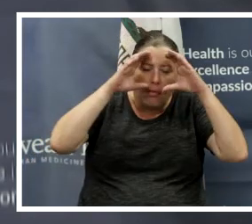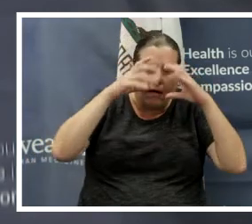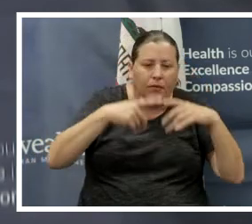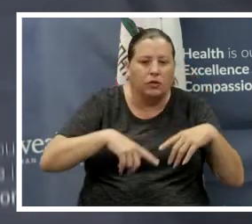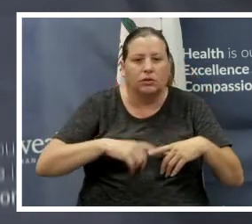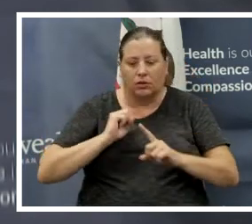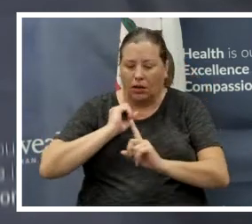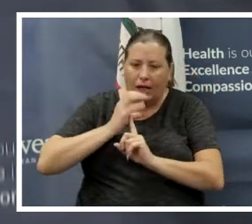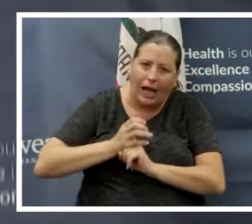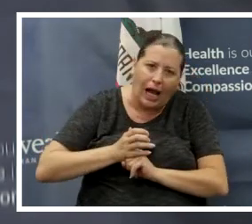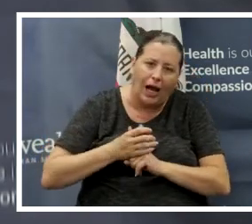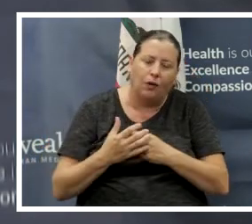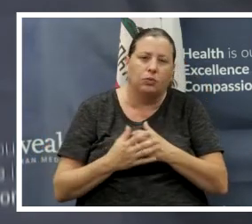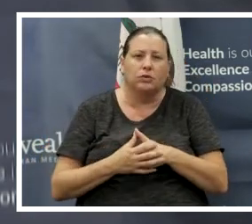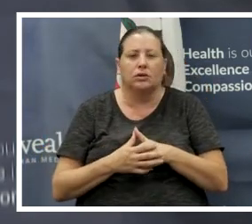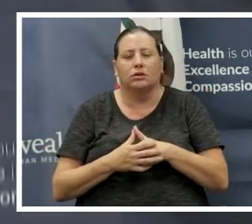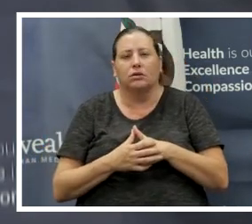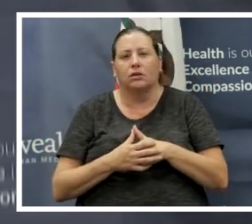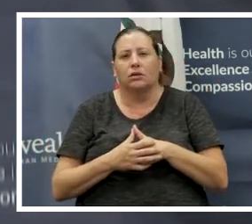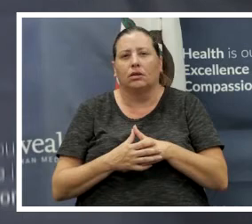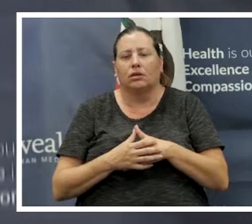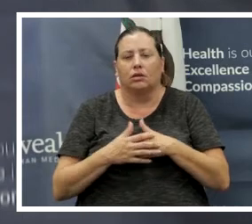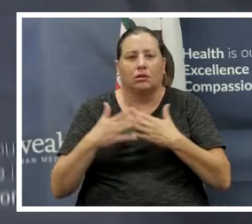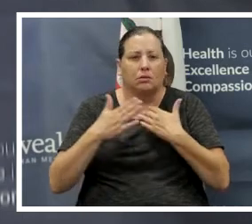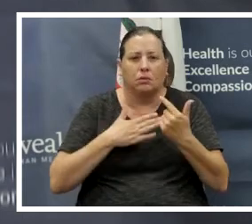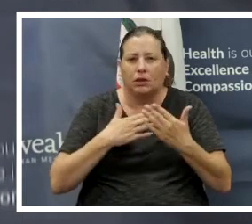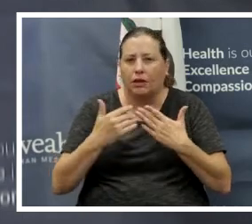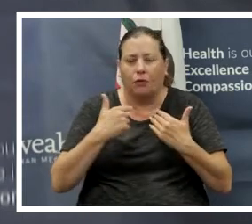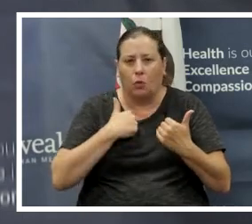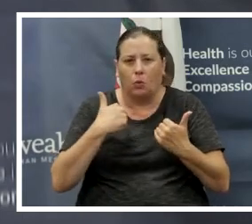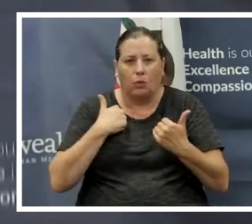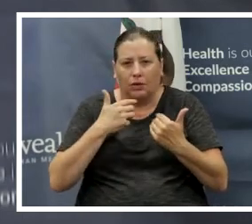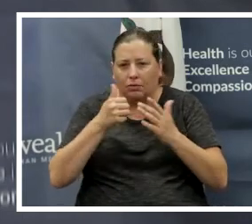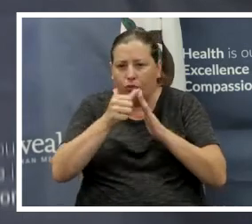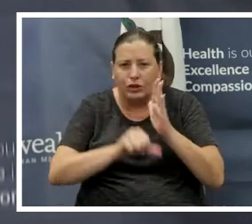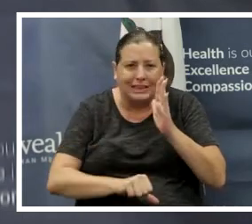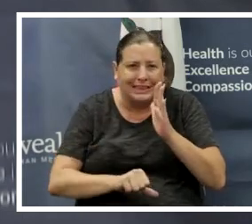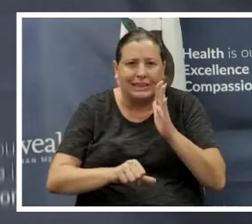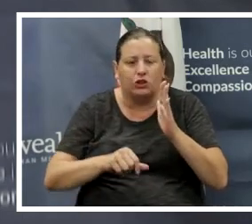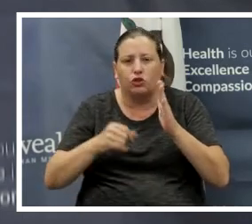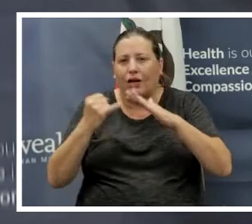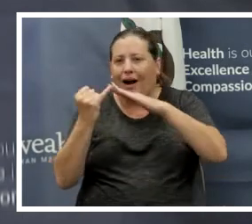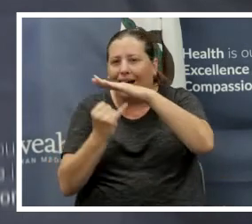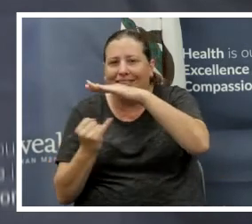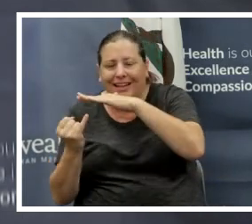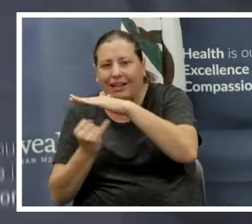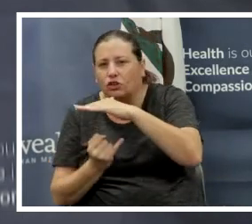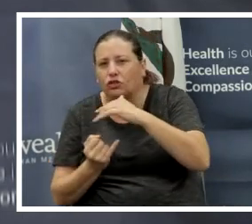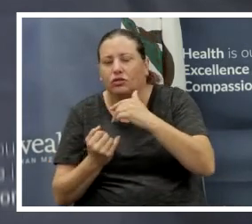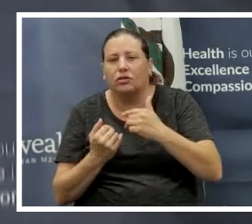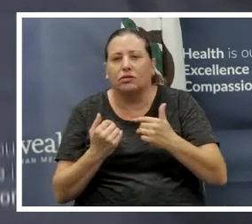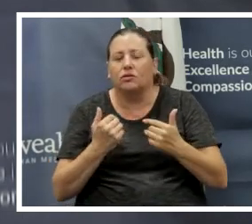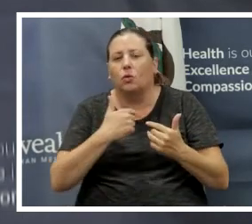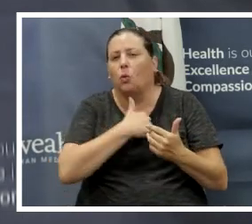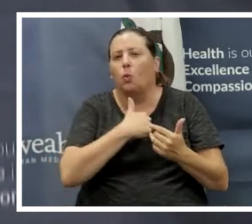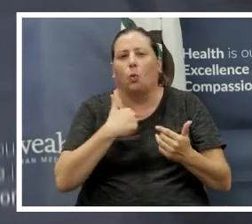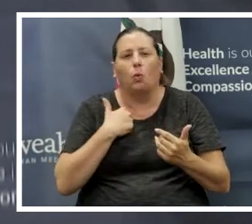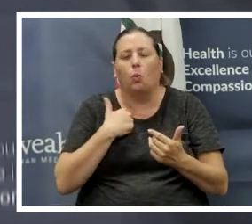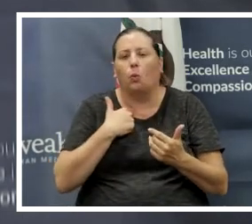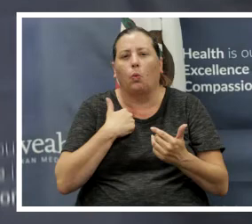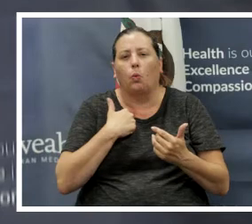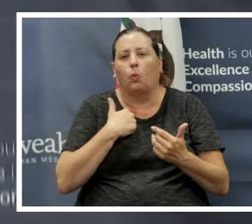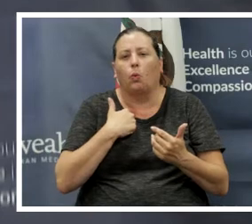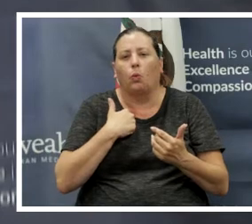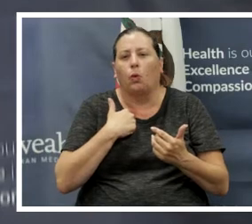we might face an aerosolizing procedure and isolation. And we just purchased 30